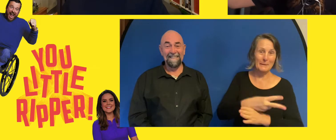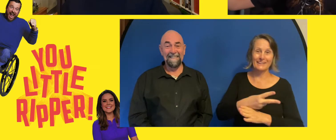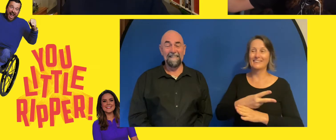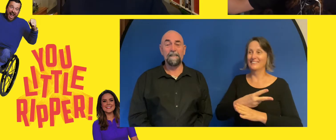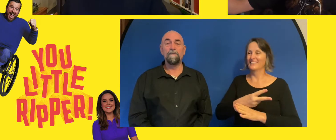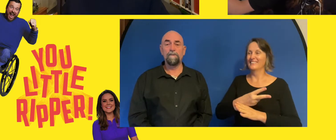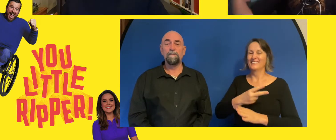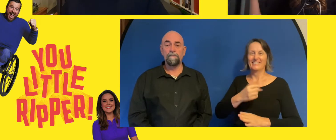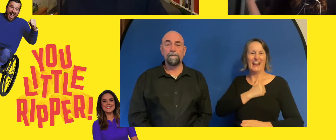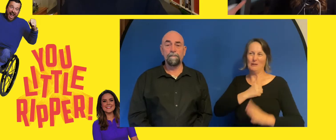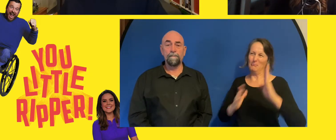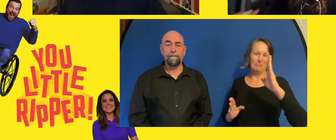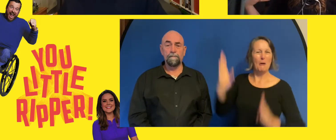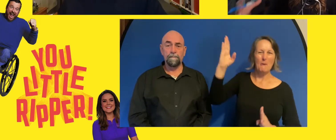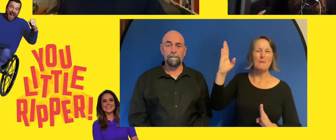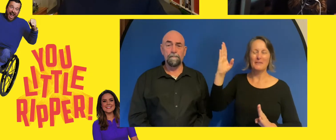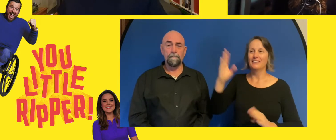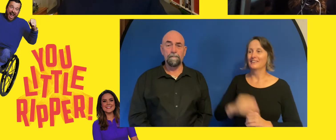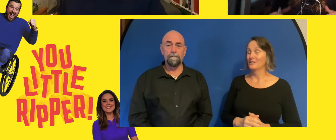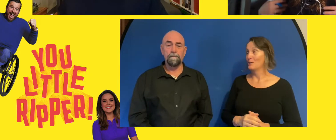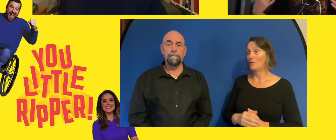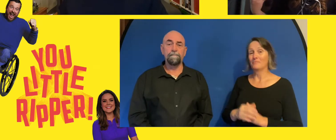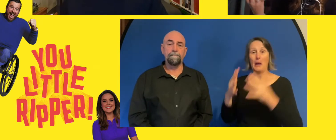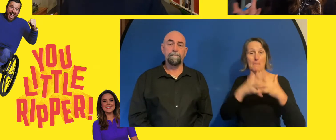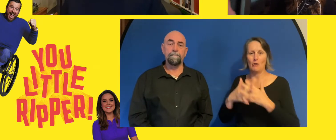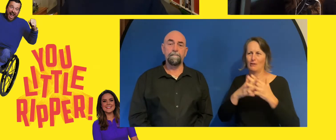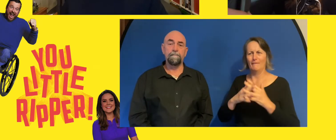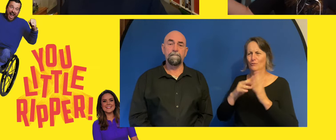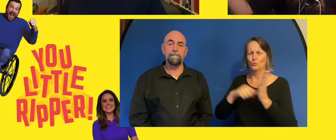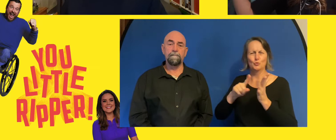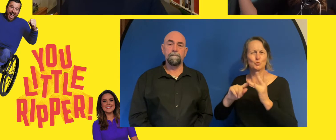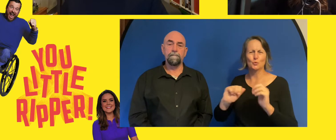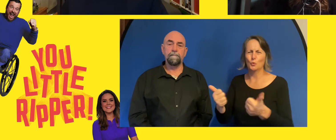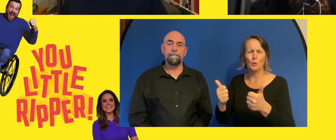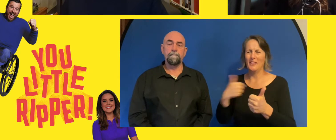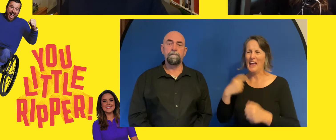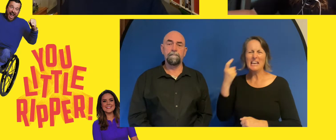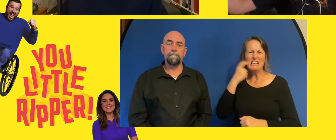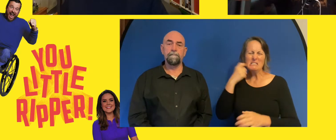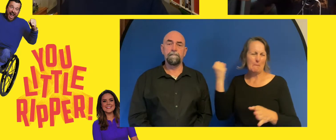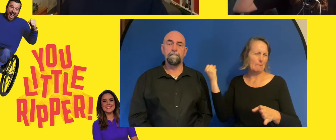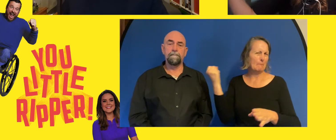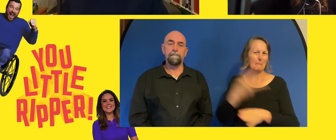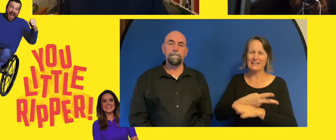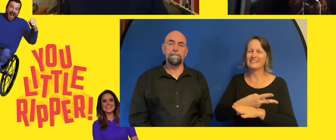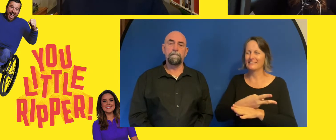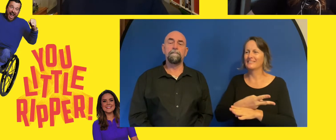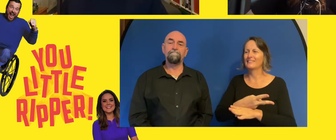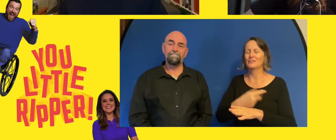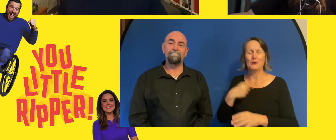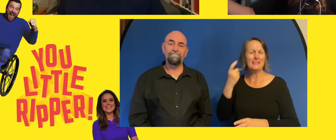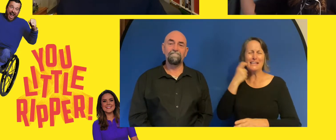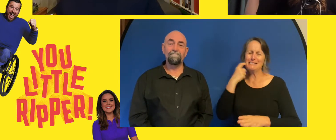whole Paralympics. But Team USA were too good. They won relatively easy. I don't think this sport is easy. So I'm going to say